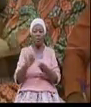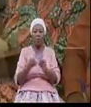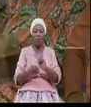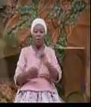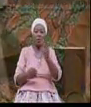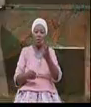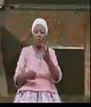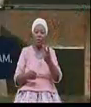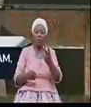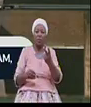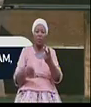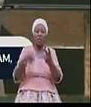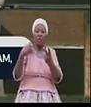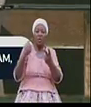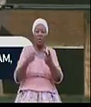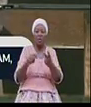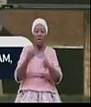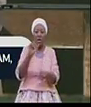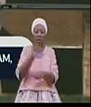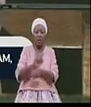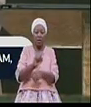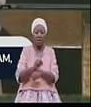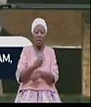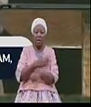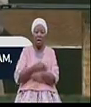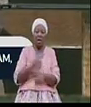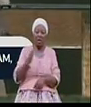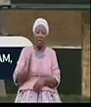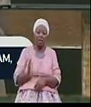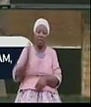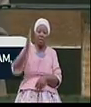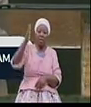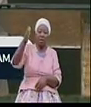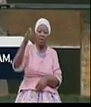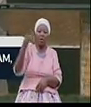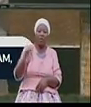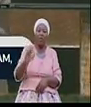deeds and destiny of Balaam,